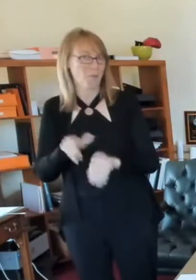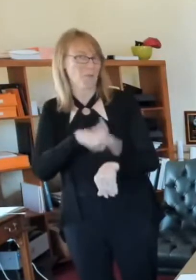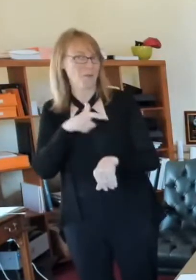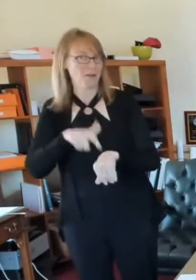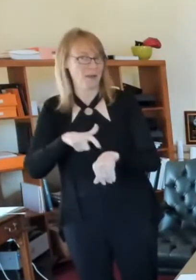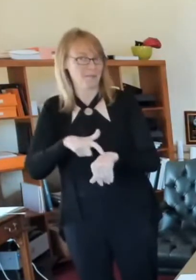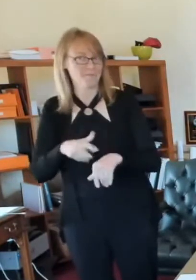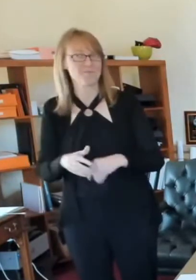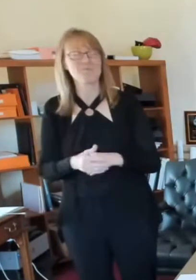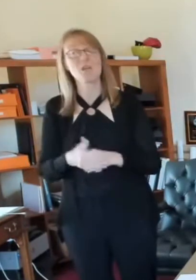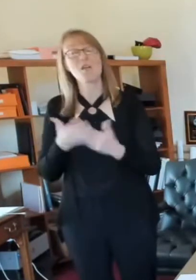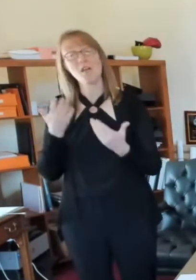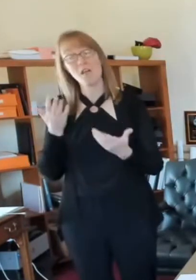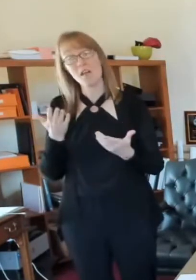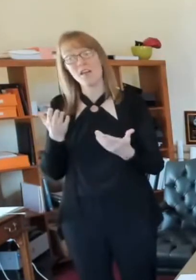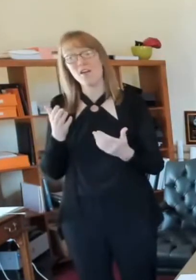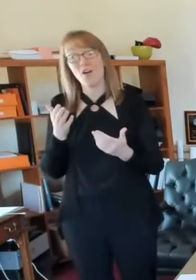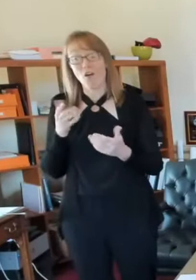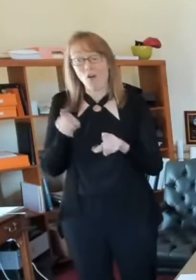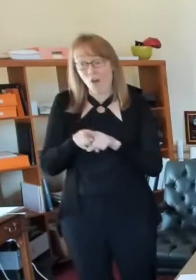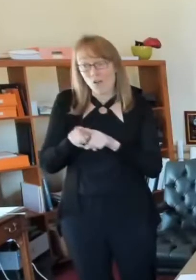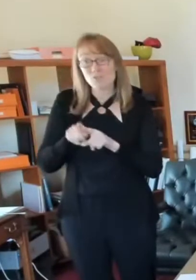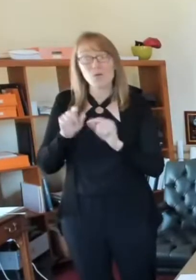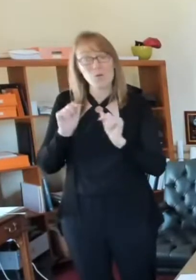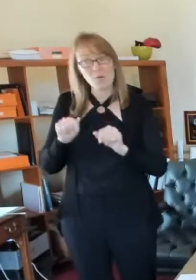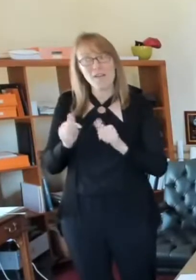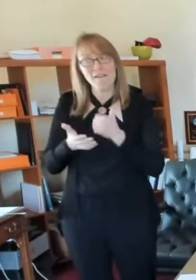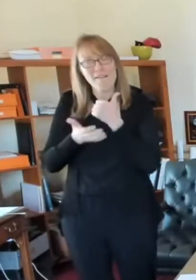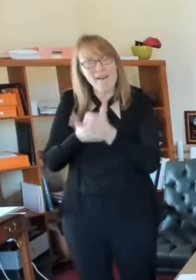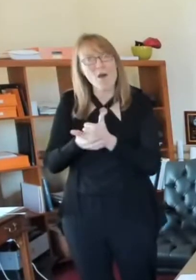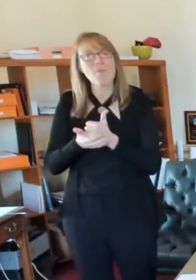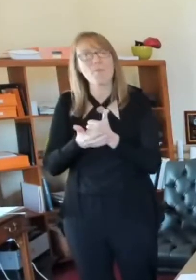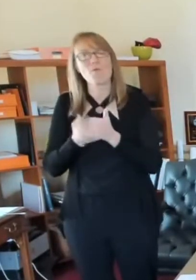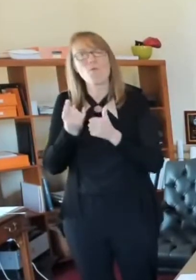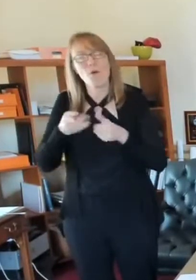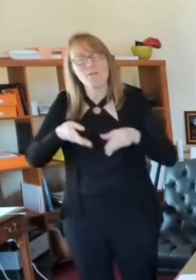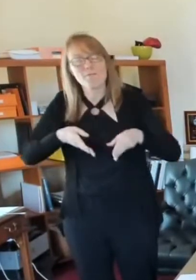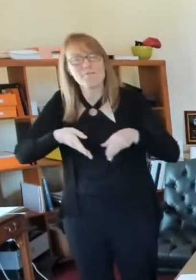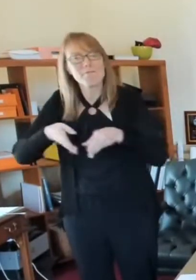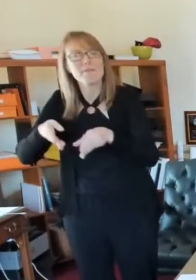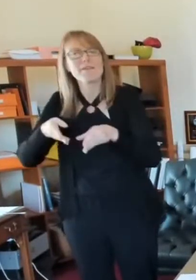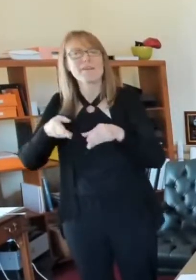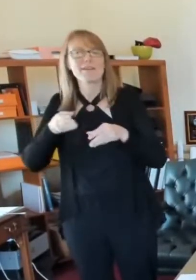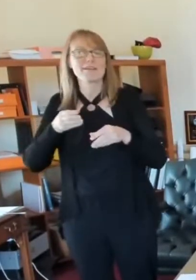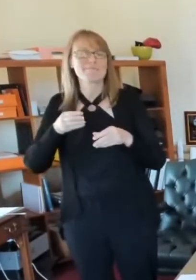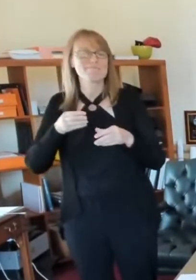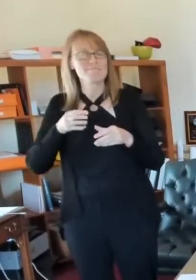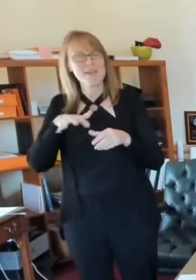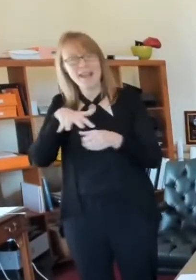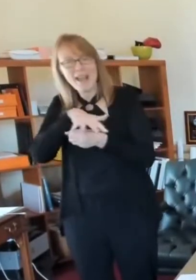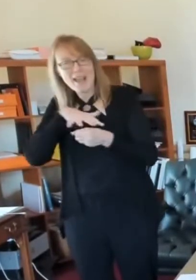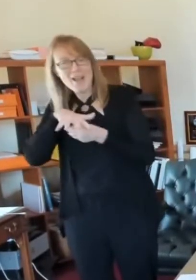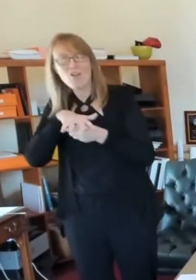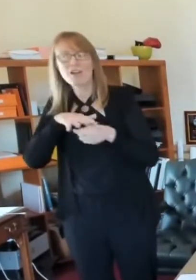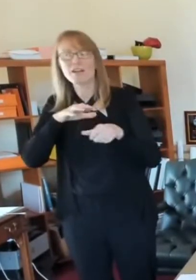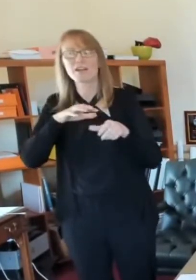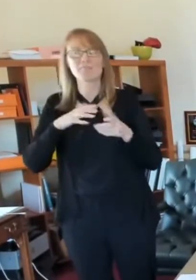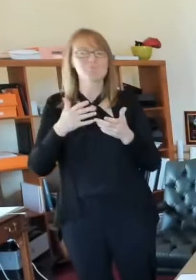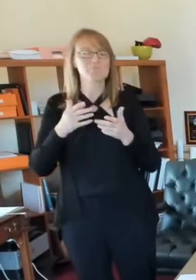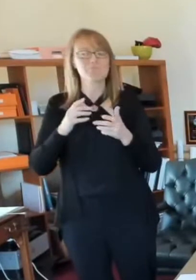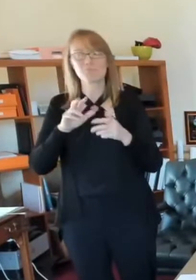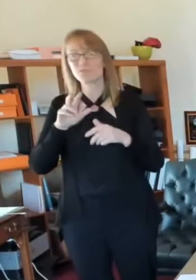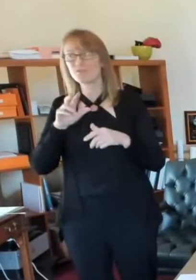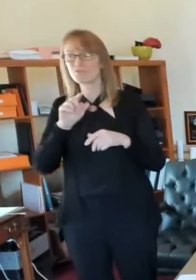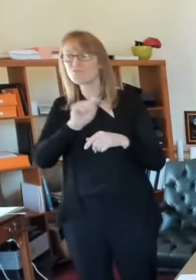2 houses done. So I just think that when you're thinking about, 30 houses can be a big